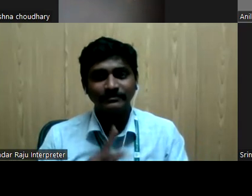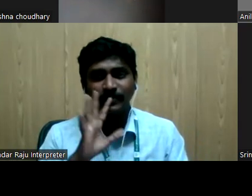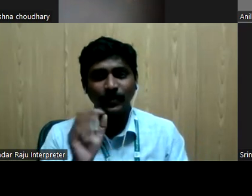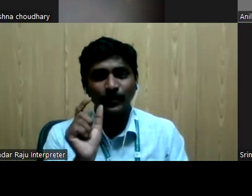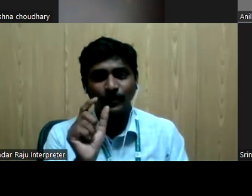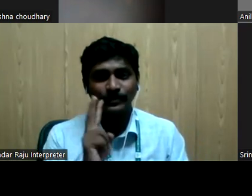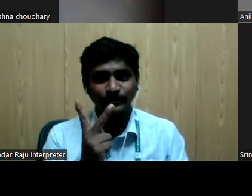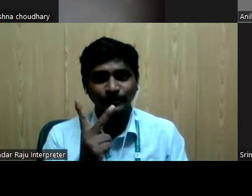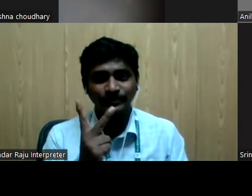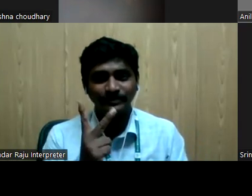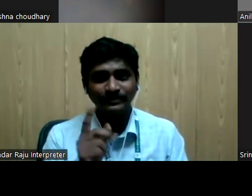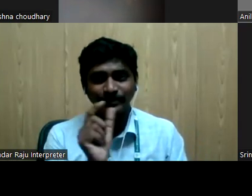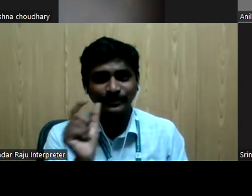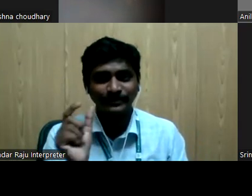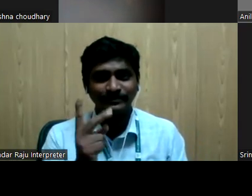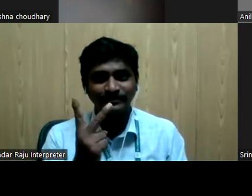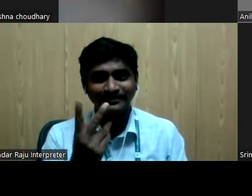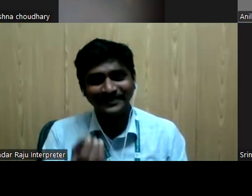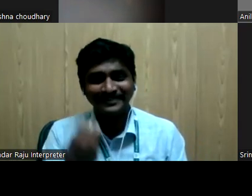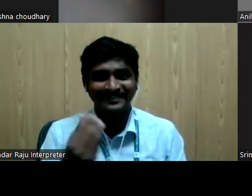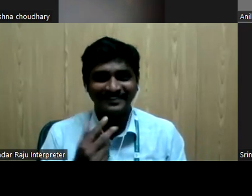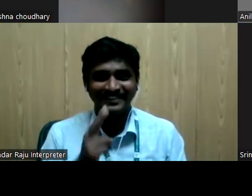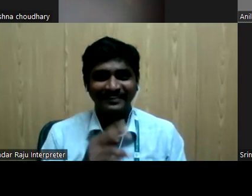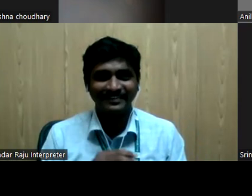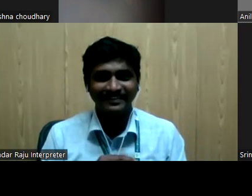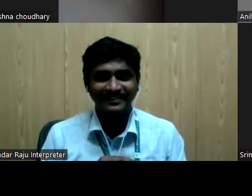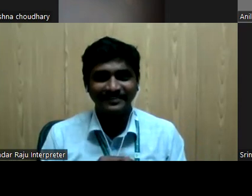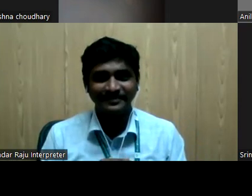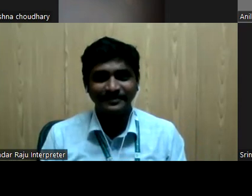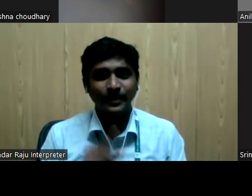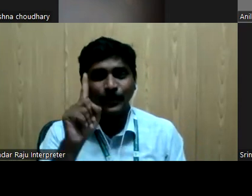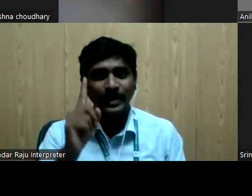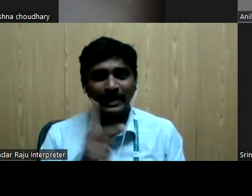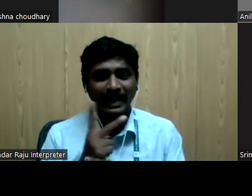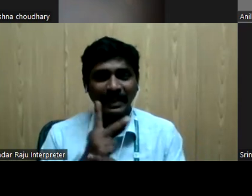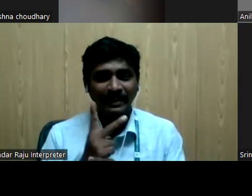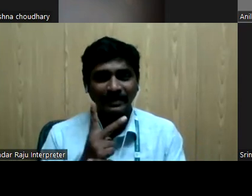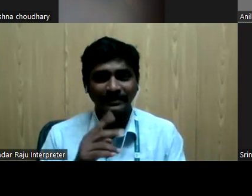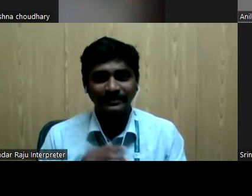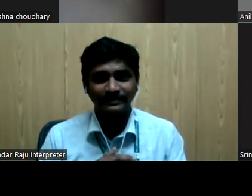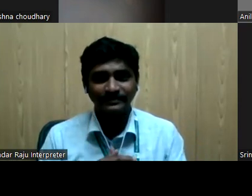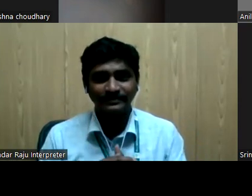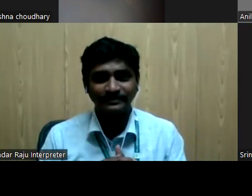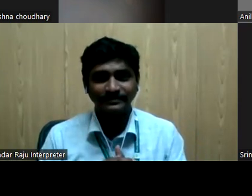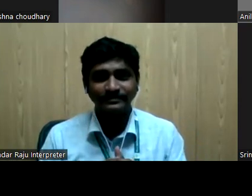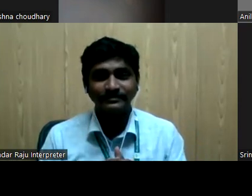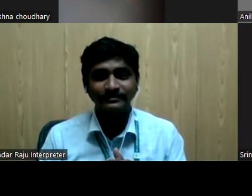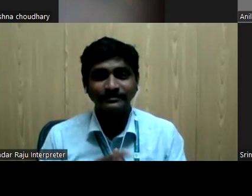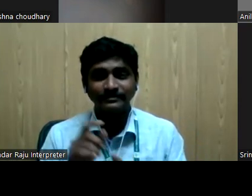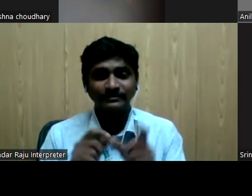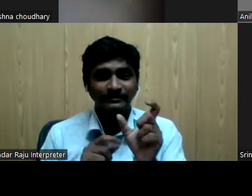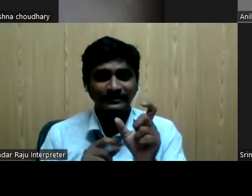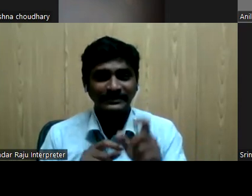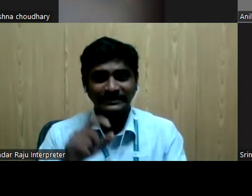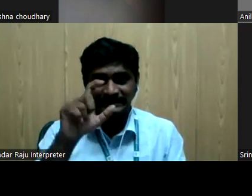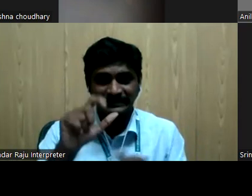two things? One is caregivers are the catalyst for therapy success. That word